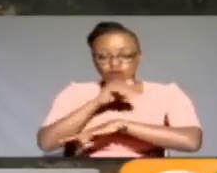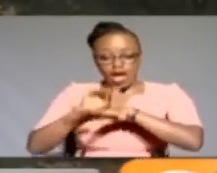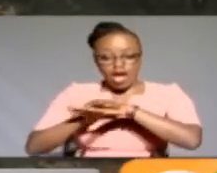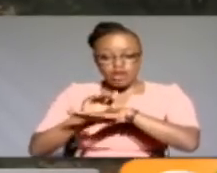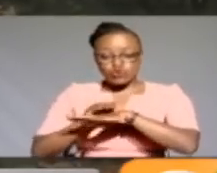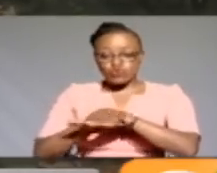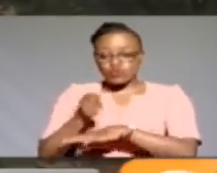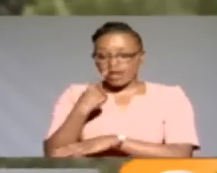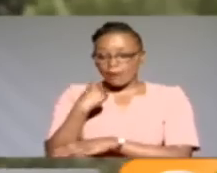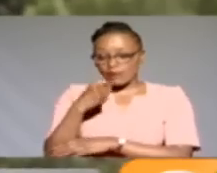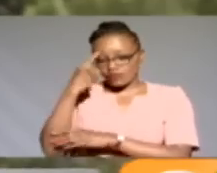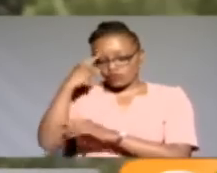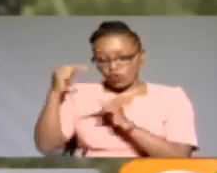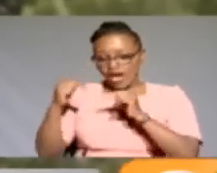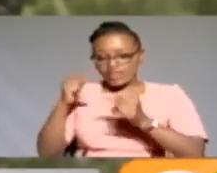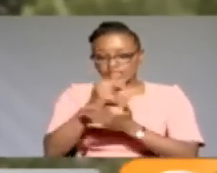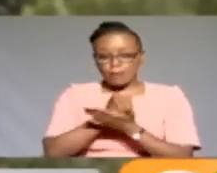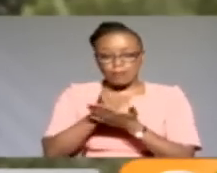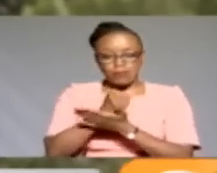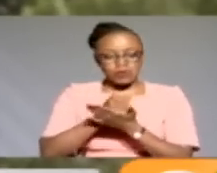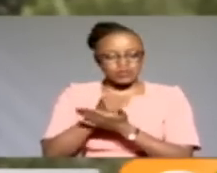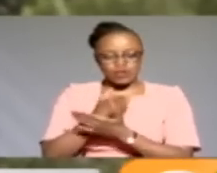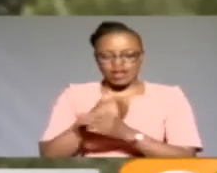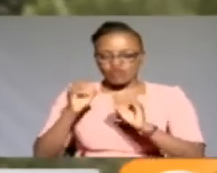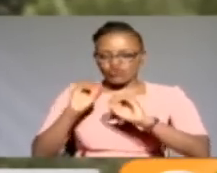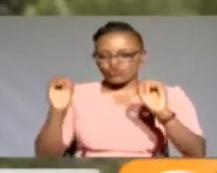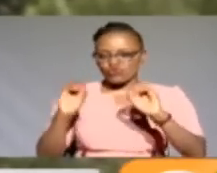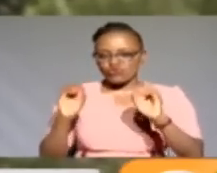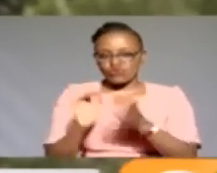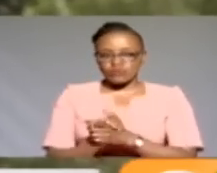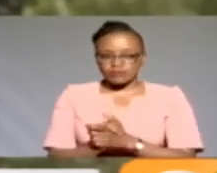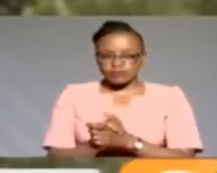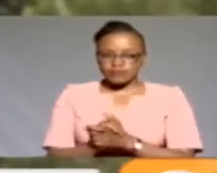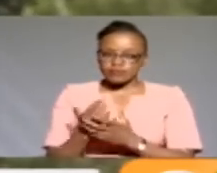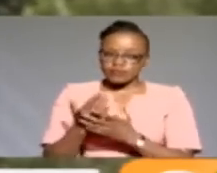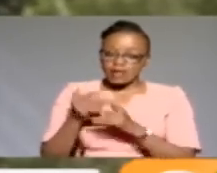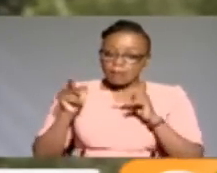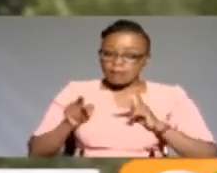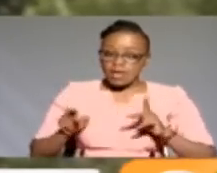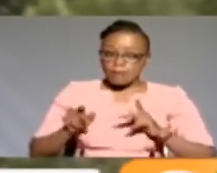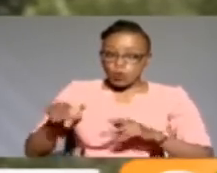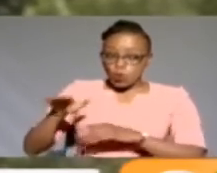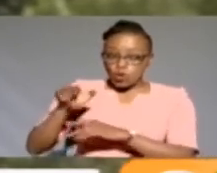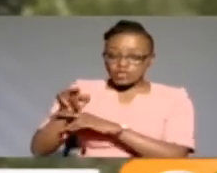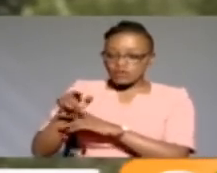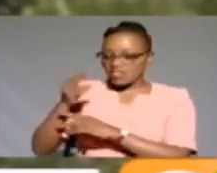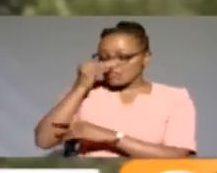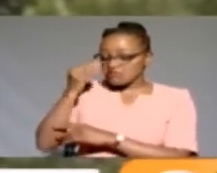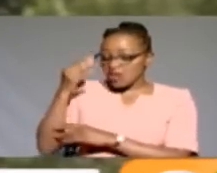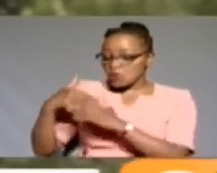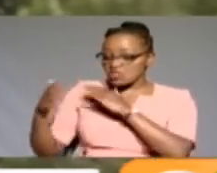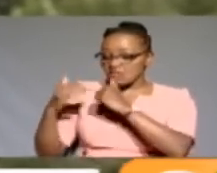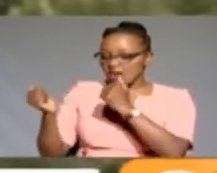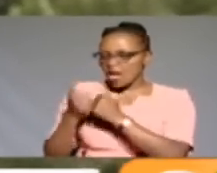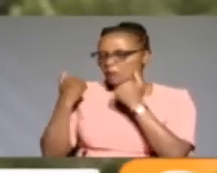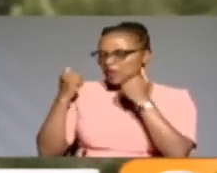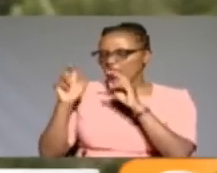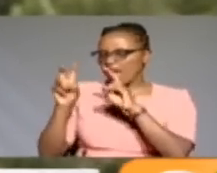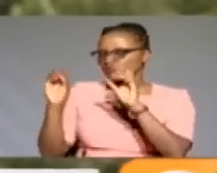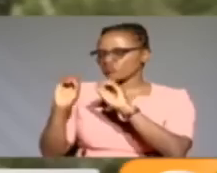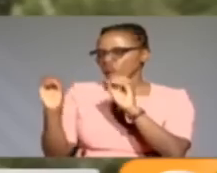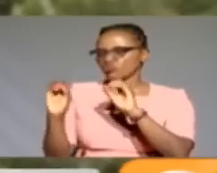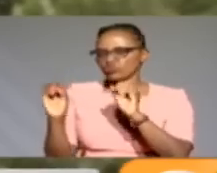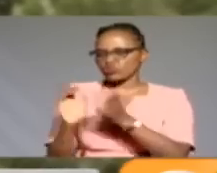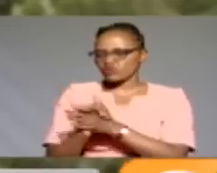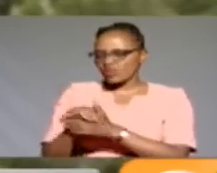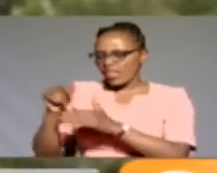not guaranteed. I would say it's an neglected disease because those people in town, they don't care what is happening down in the